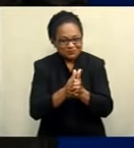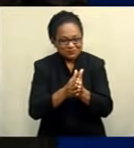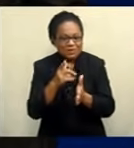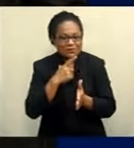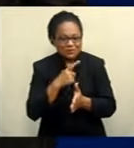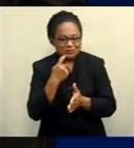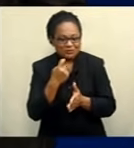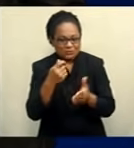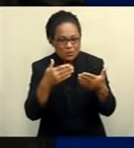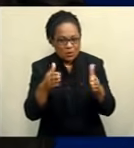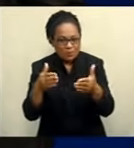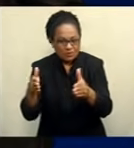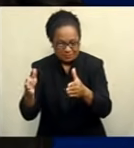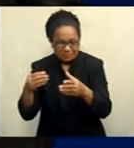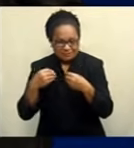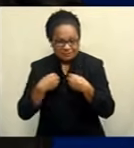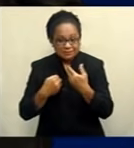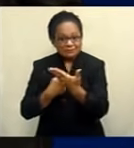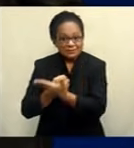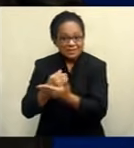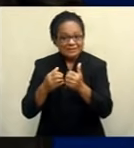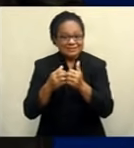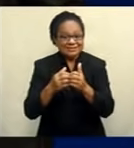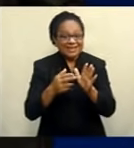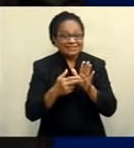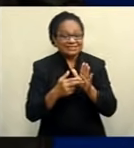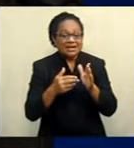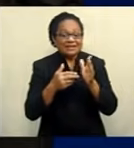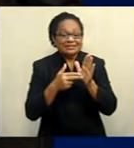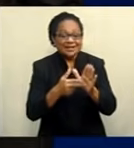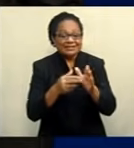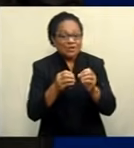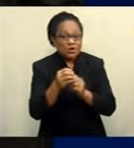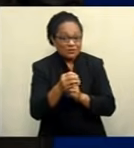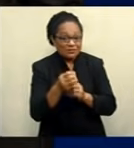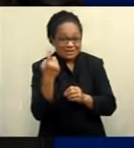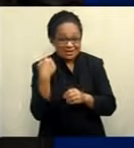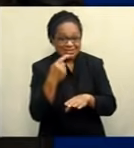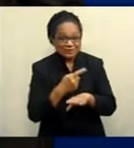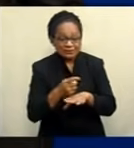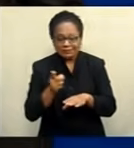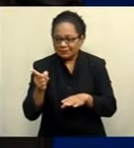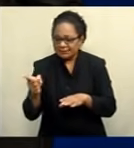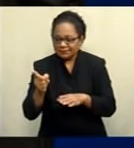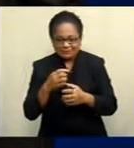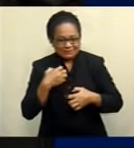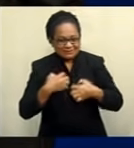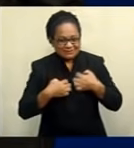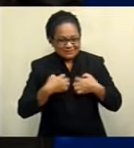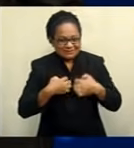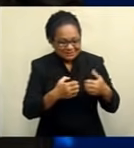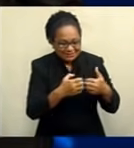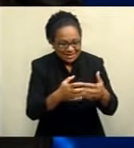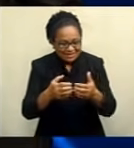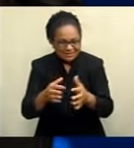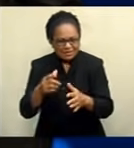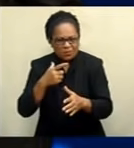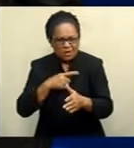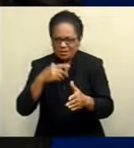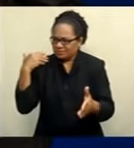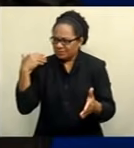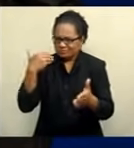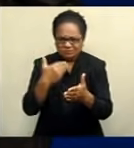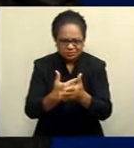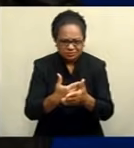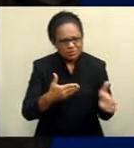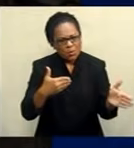who officially started work in the Nandi office last week, is raring to get the industry back on its feet, which has been reeling from the impacts